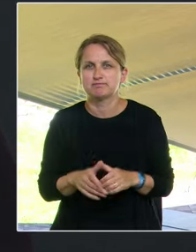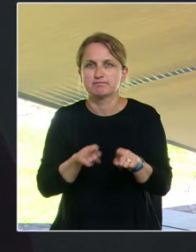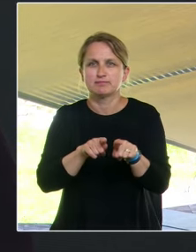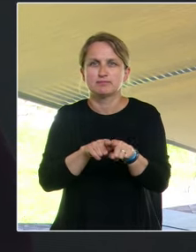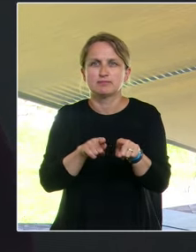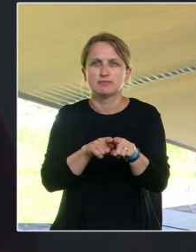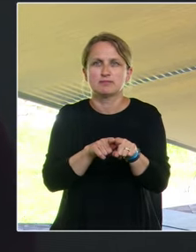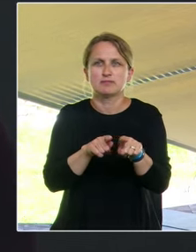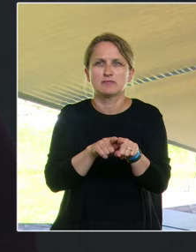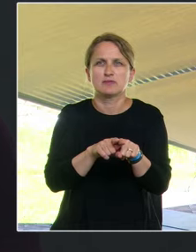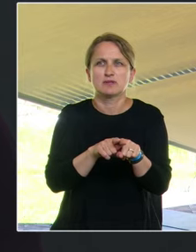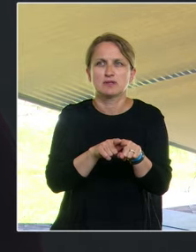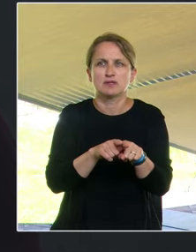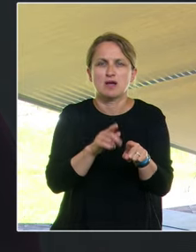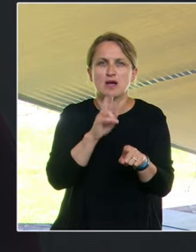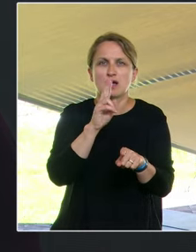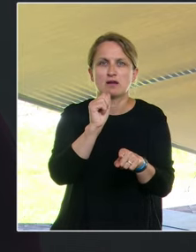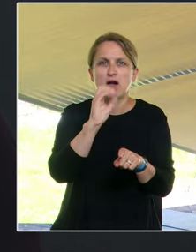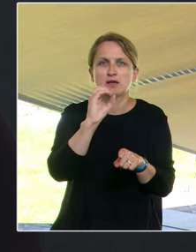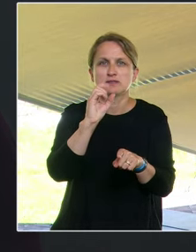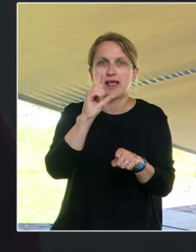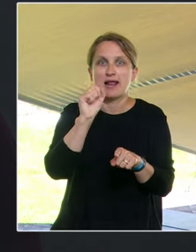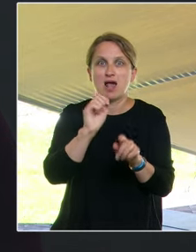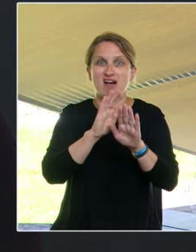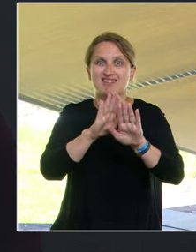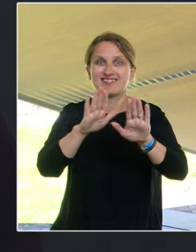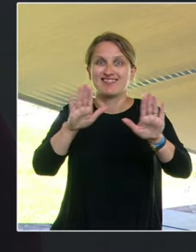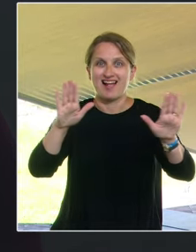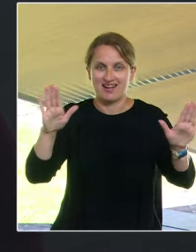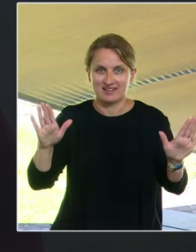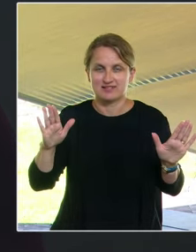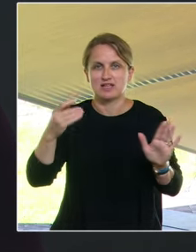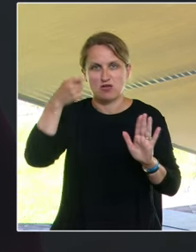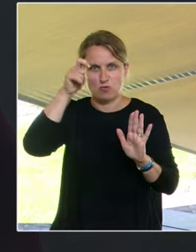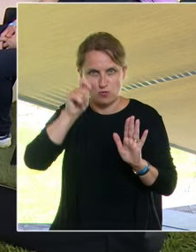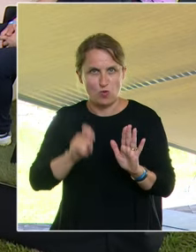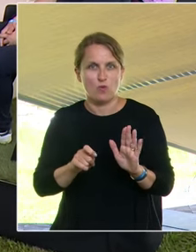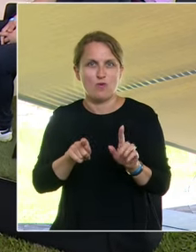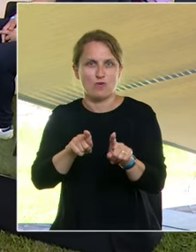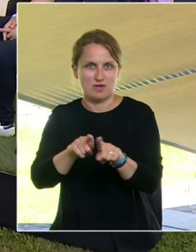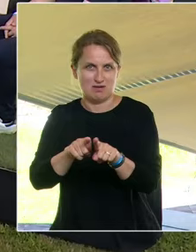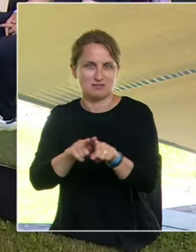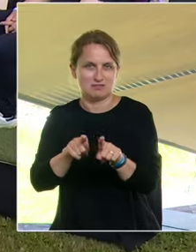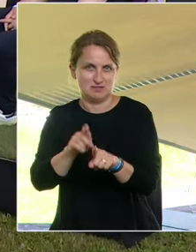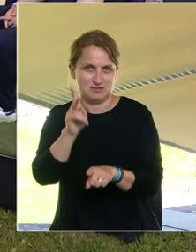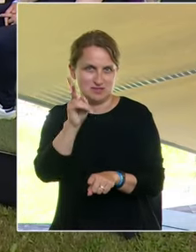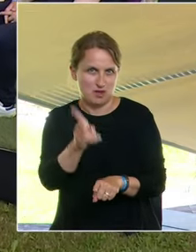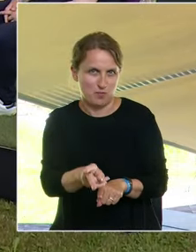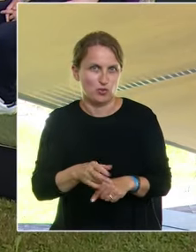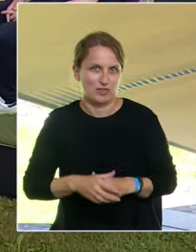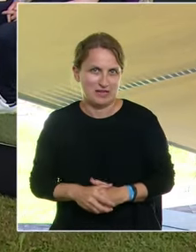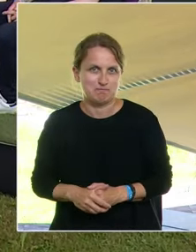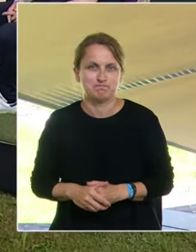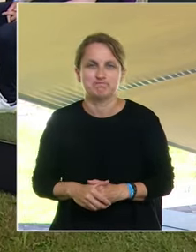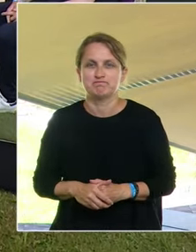of the Temniko and Kasela Gallery, which did the first big NFT drop with Tommy Cash and Katja